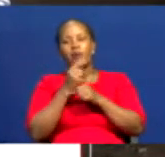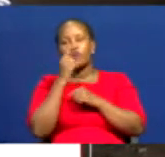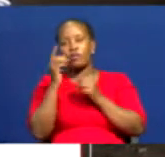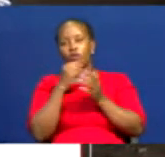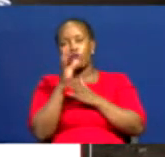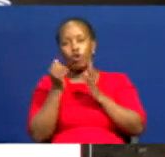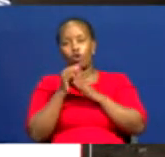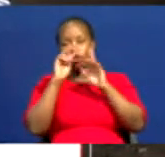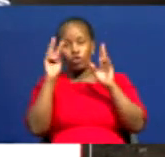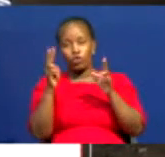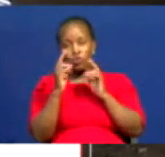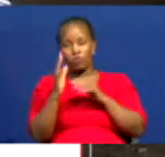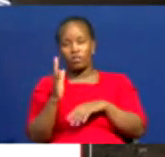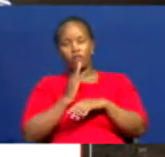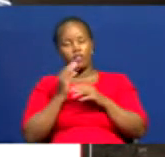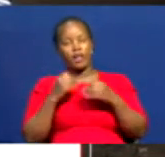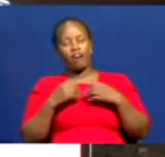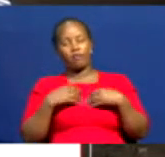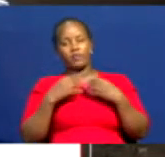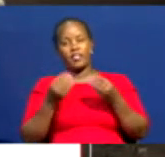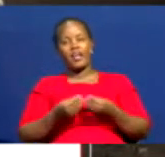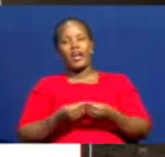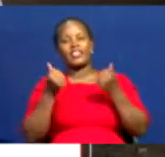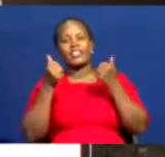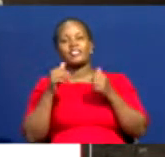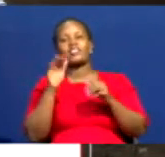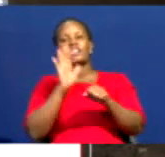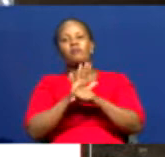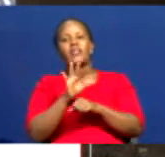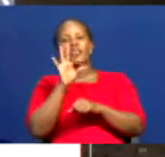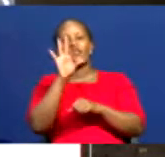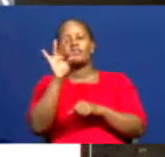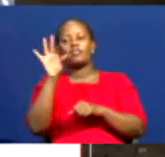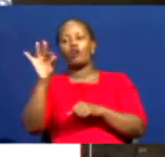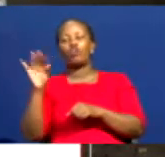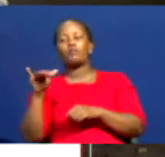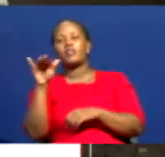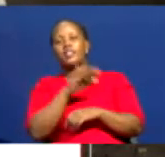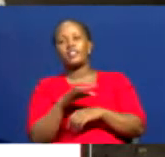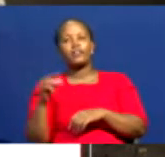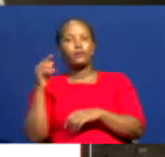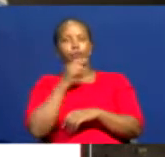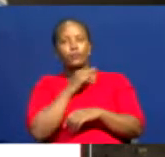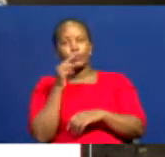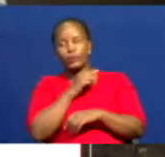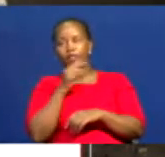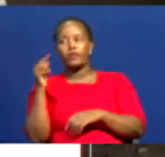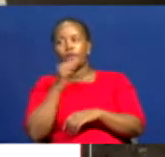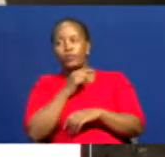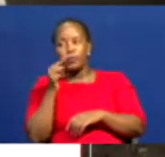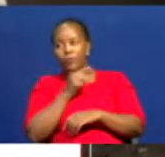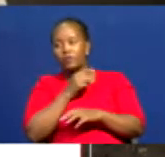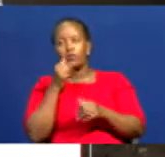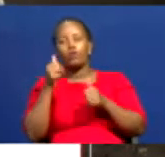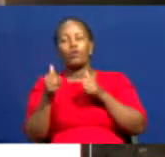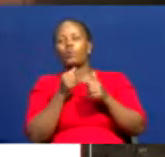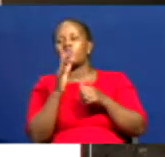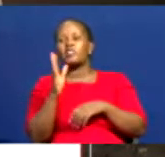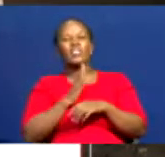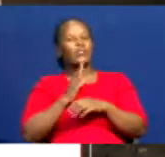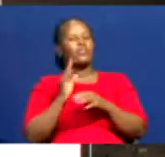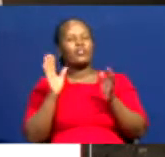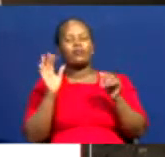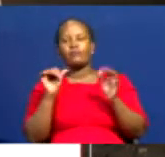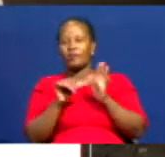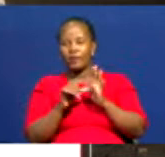of insecurity along those particular hotspots. Those are hotspots, areas that are prone to insecurity all the